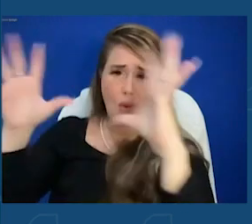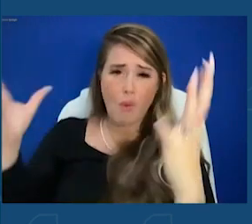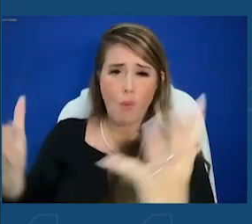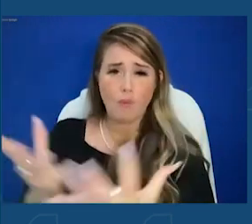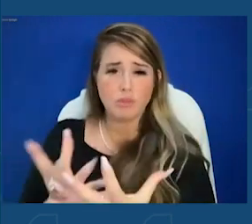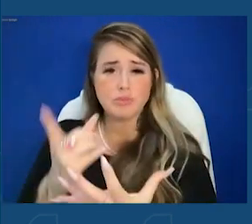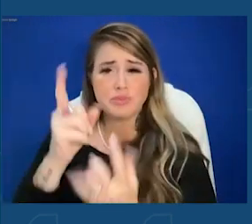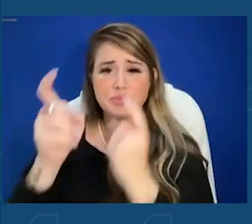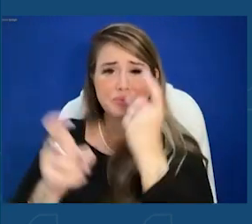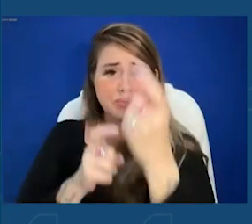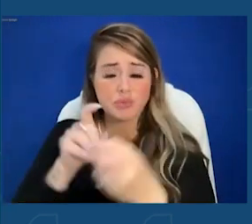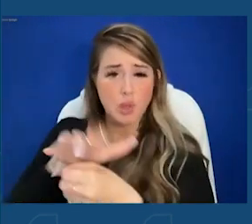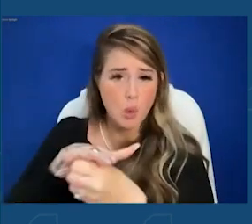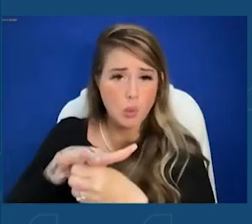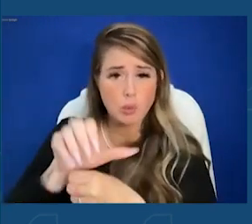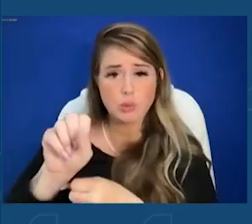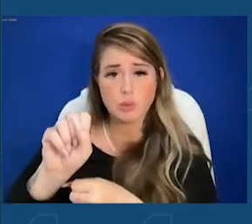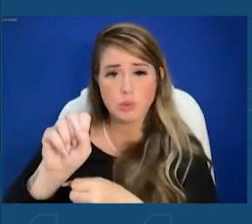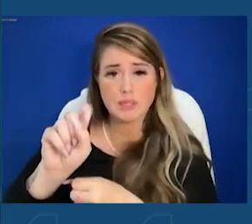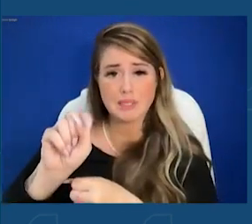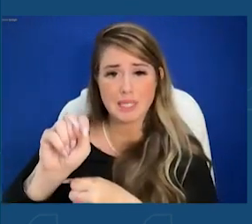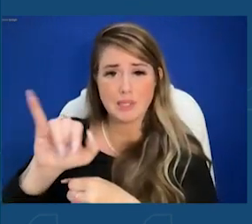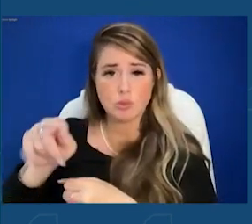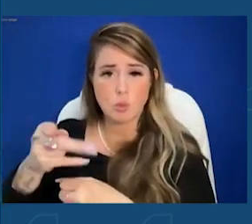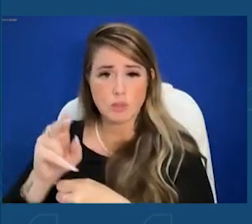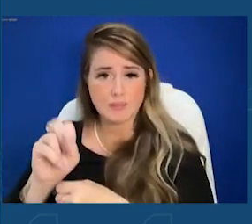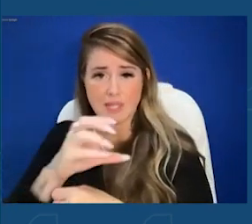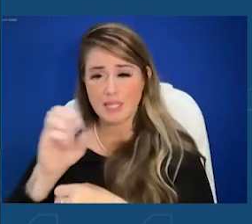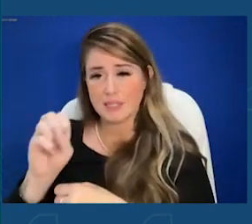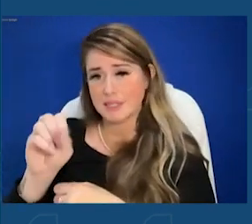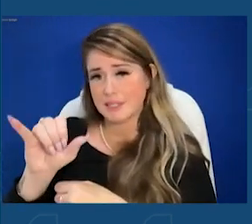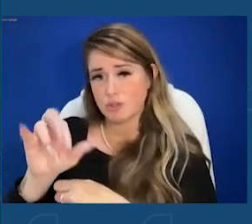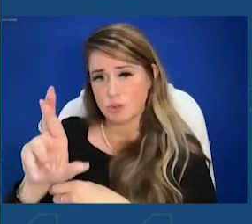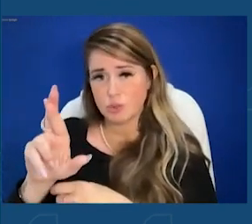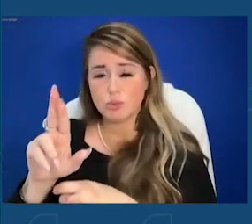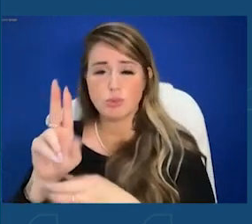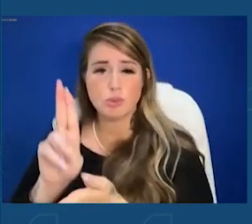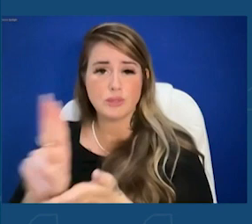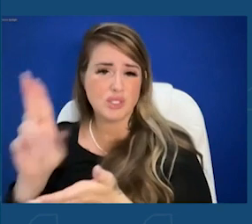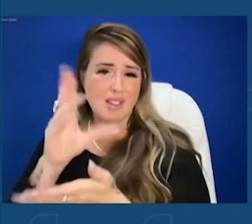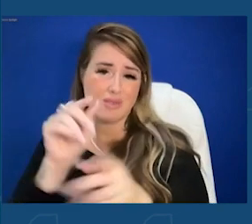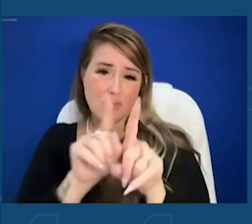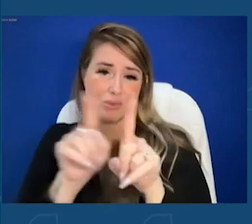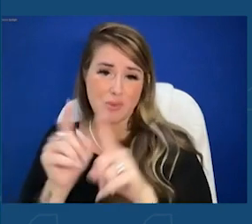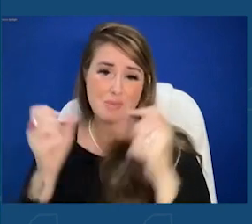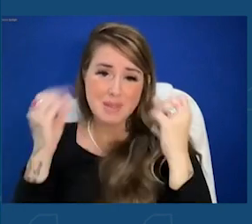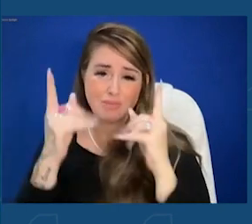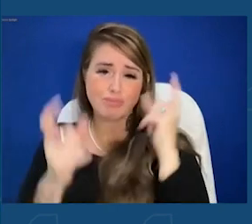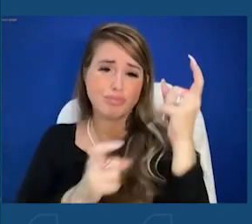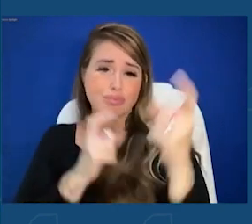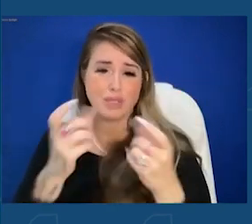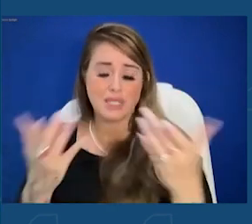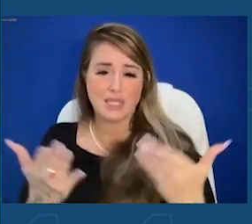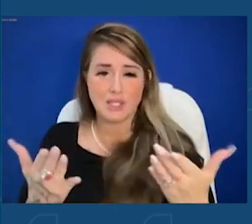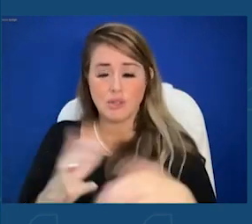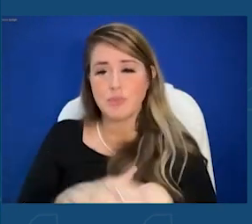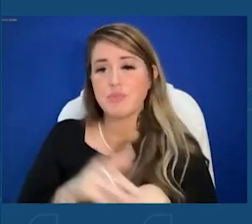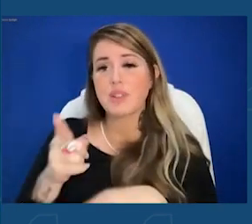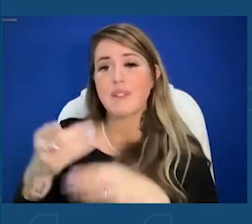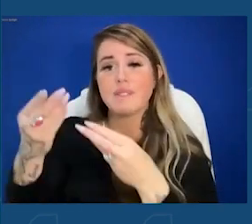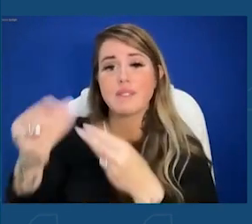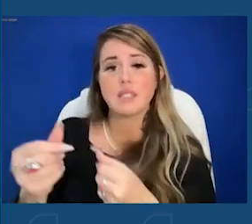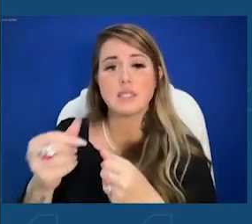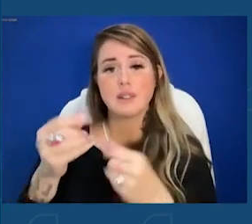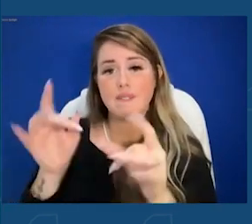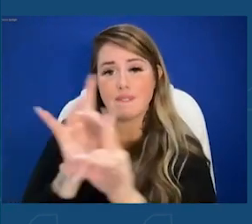St. Joseph's and Syracuse University and many to Upstate. They funded the Violence Education Prevention